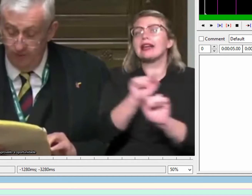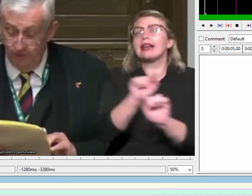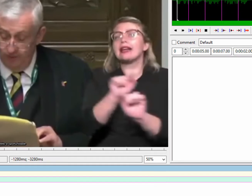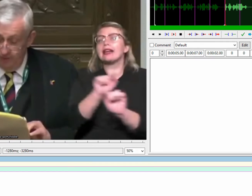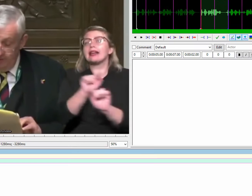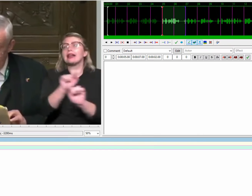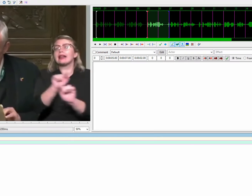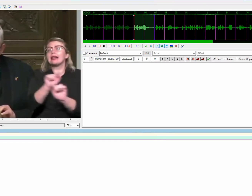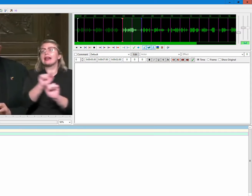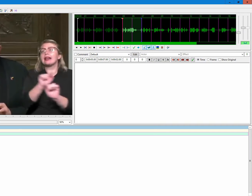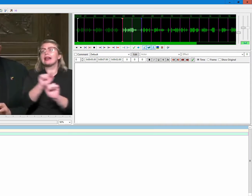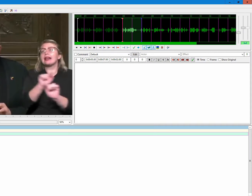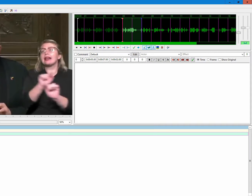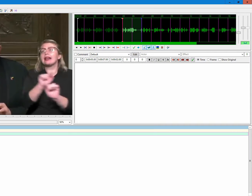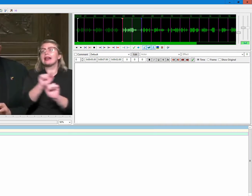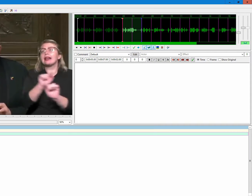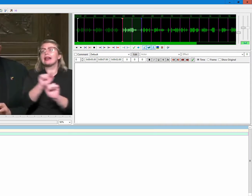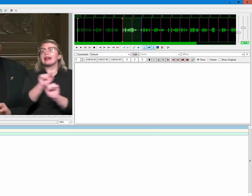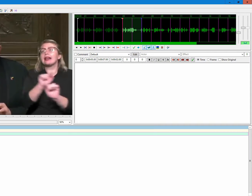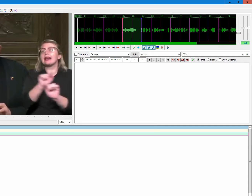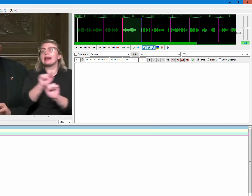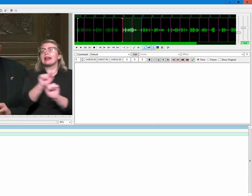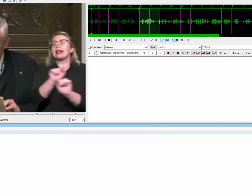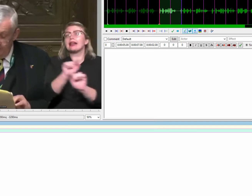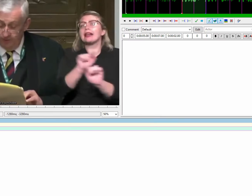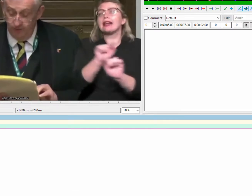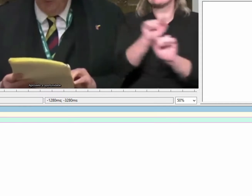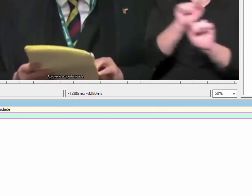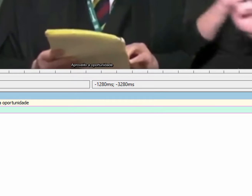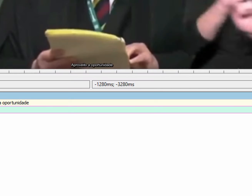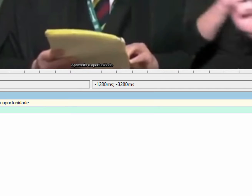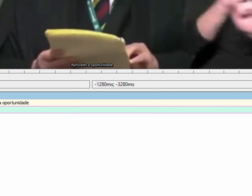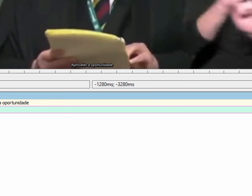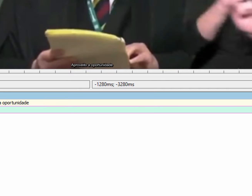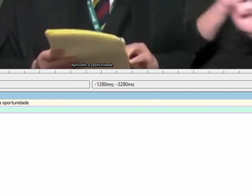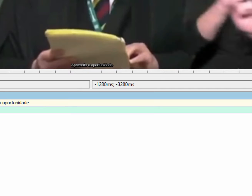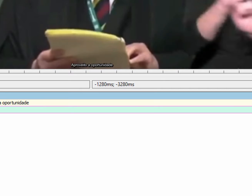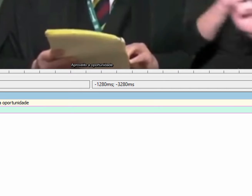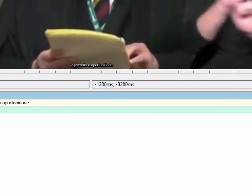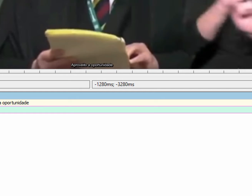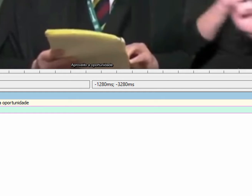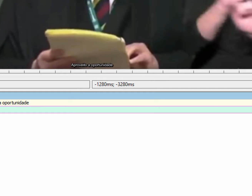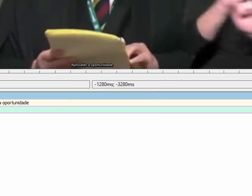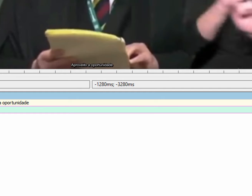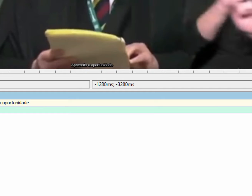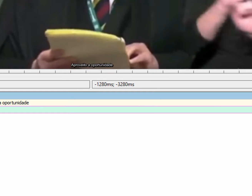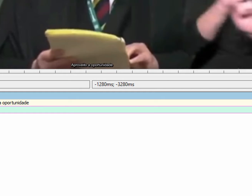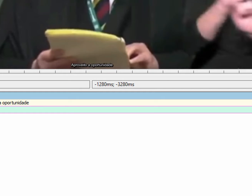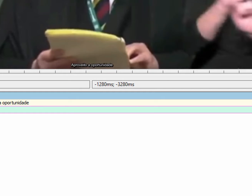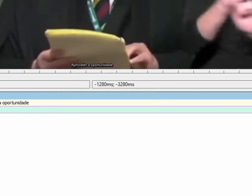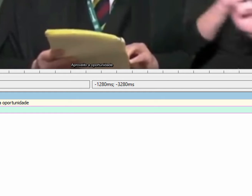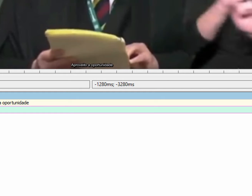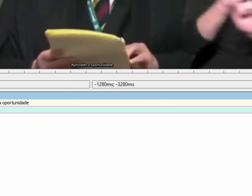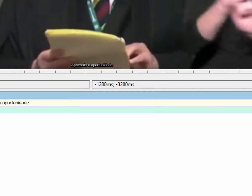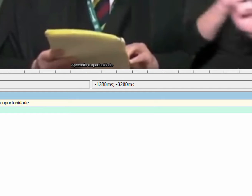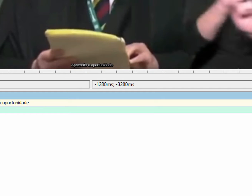it's good to keep a distance between the two lines. So you can see this one ends after 5 seconds. It's always good to add at